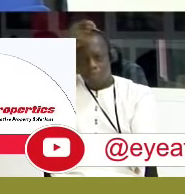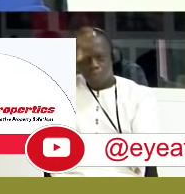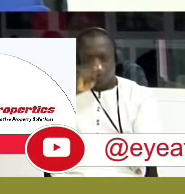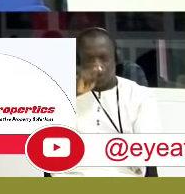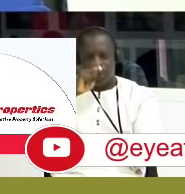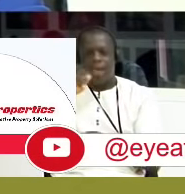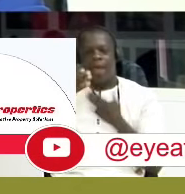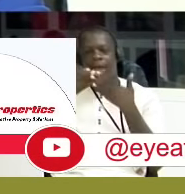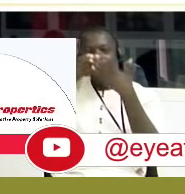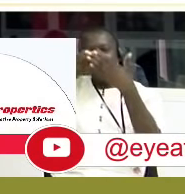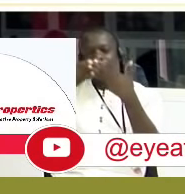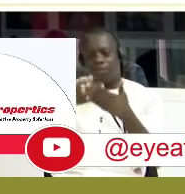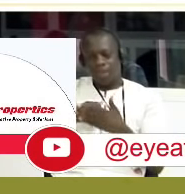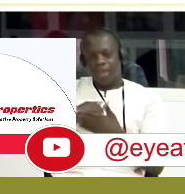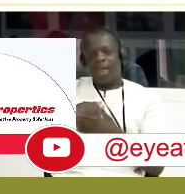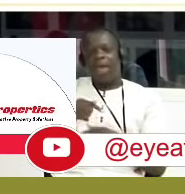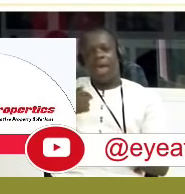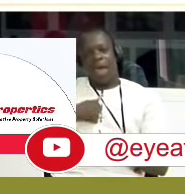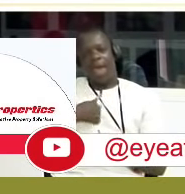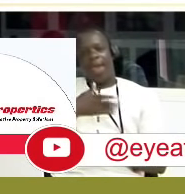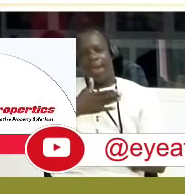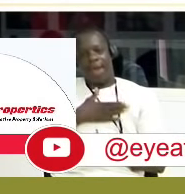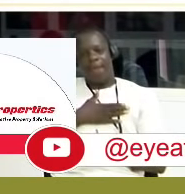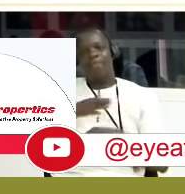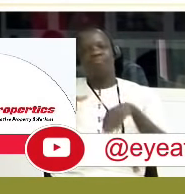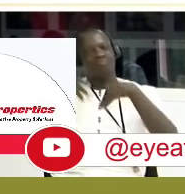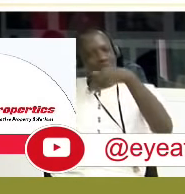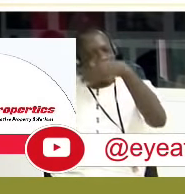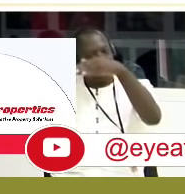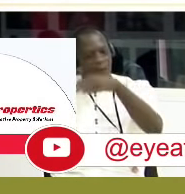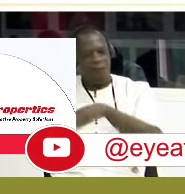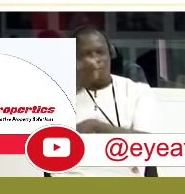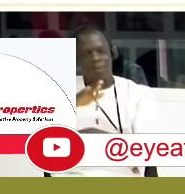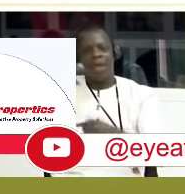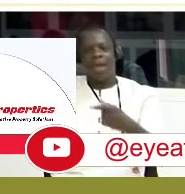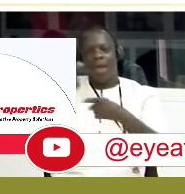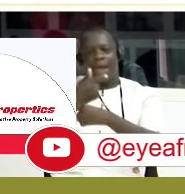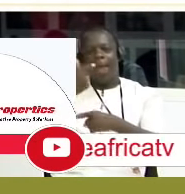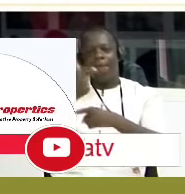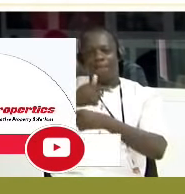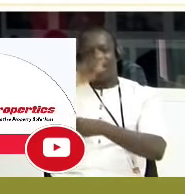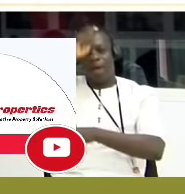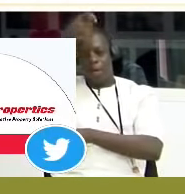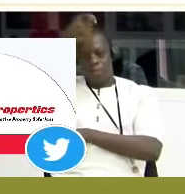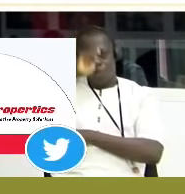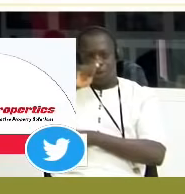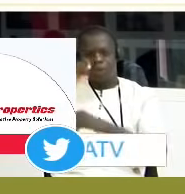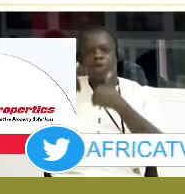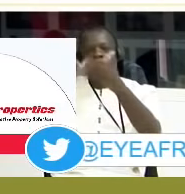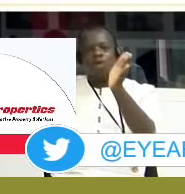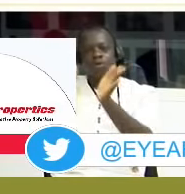informing me that I'm dismissed from the Gambia Police Force with effect from 2nd February